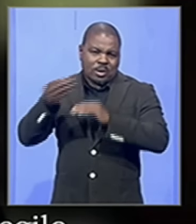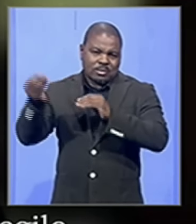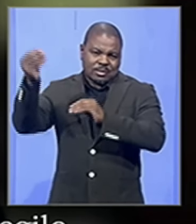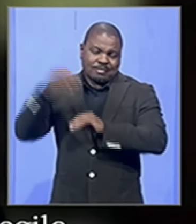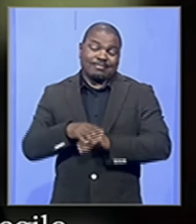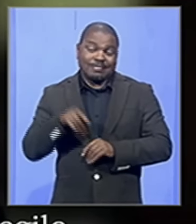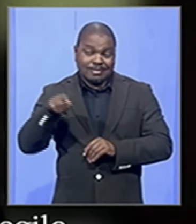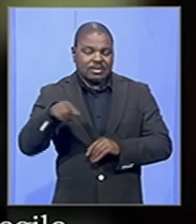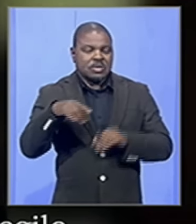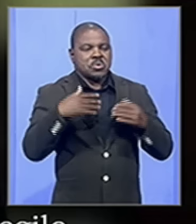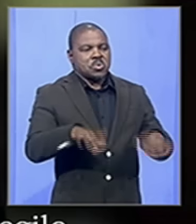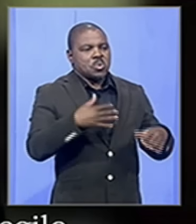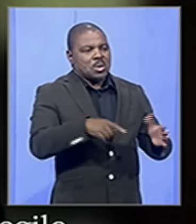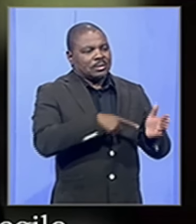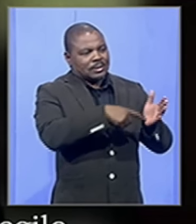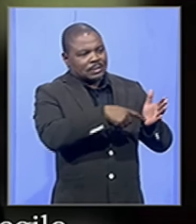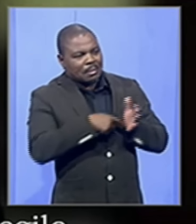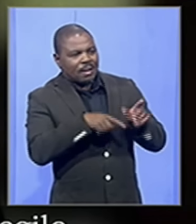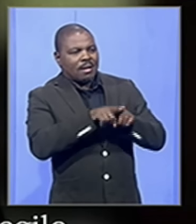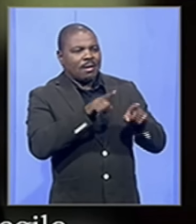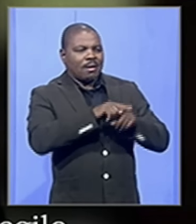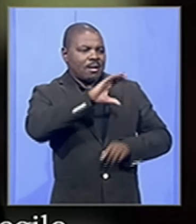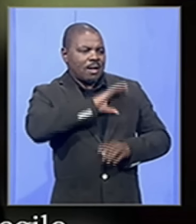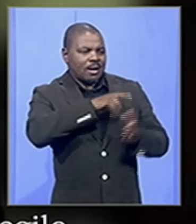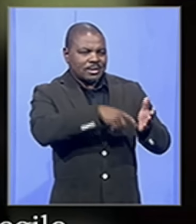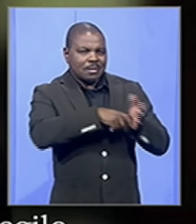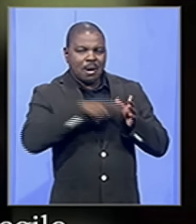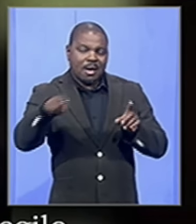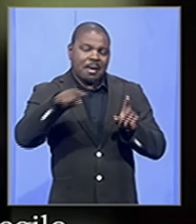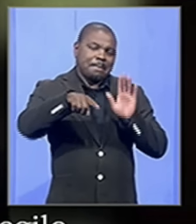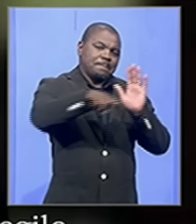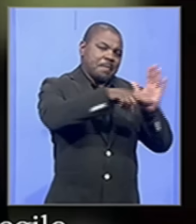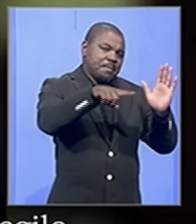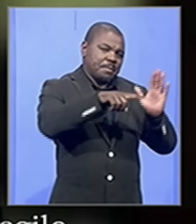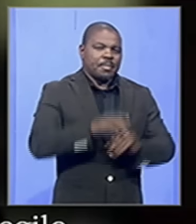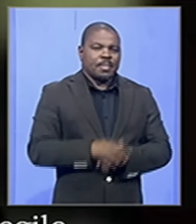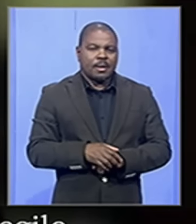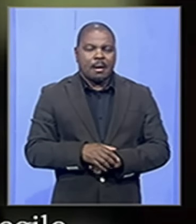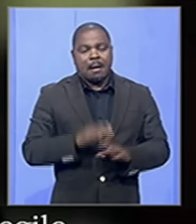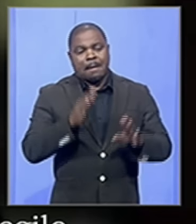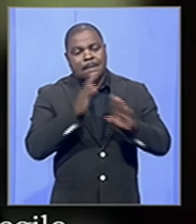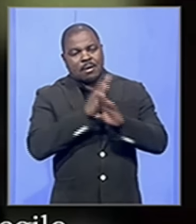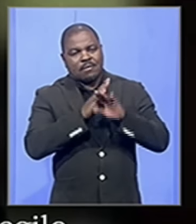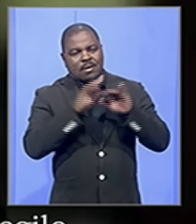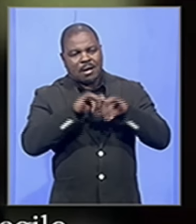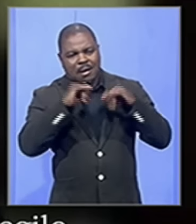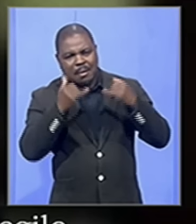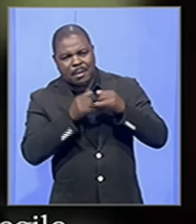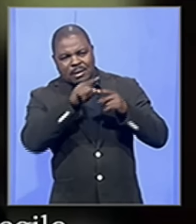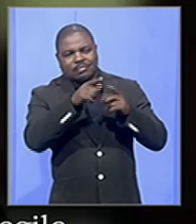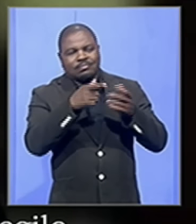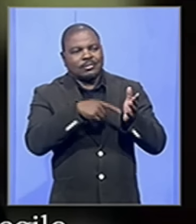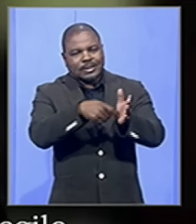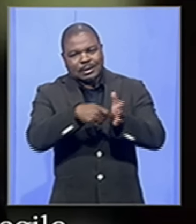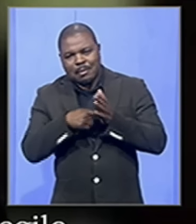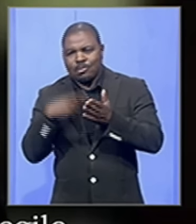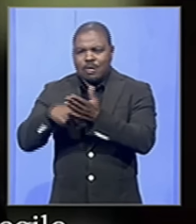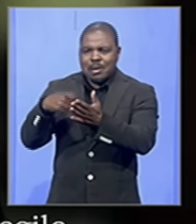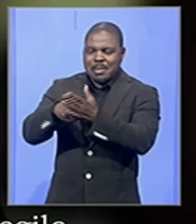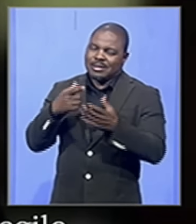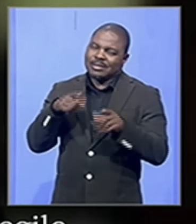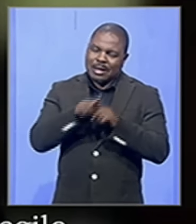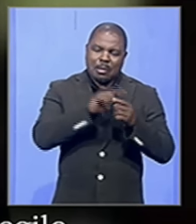on demand, especially consumer demand. So demand for private sector business is down. It